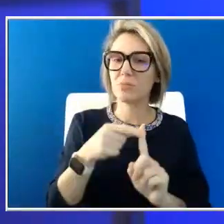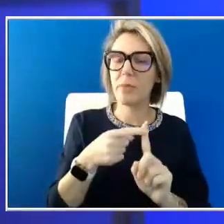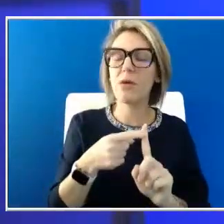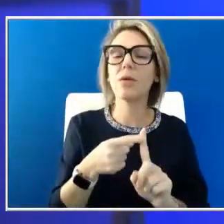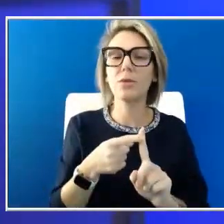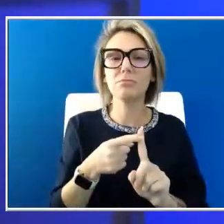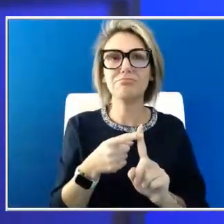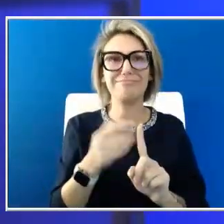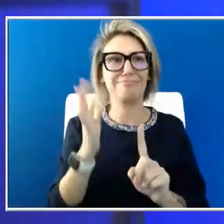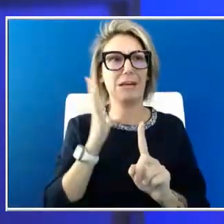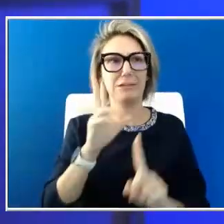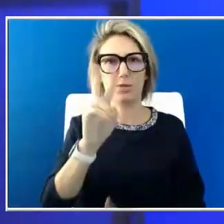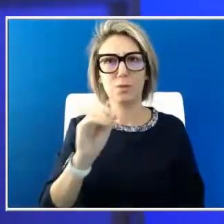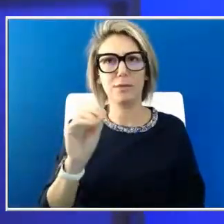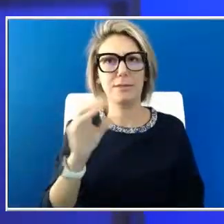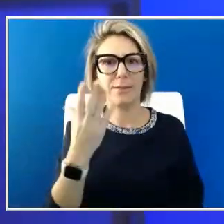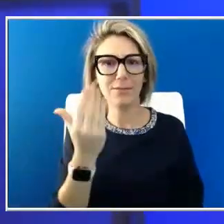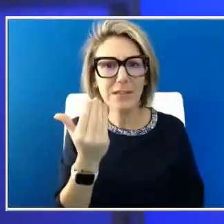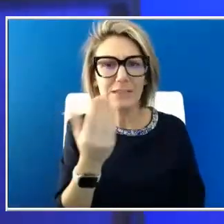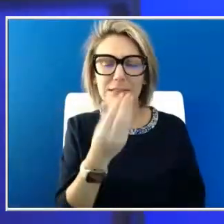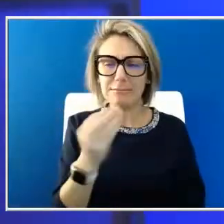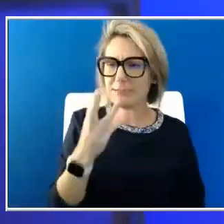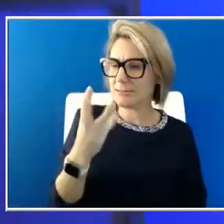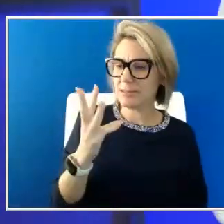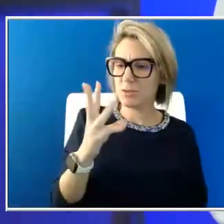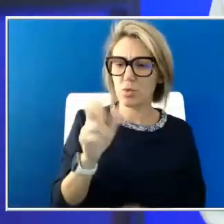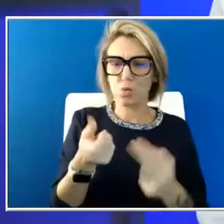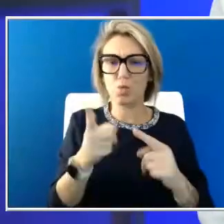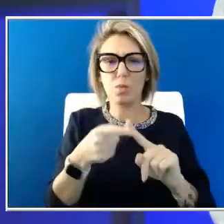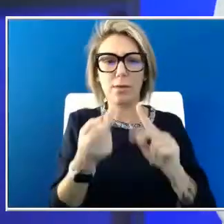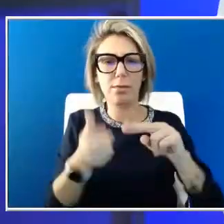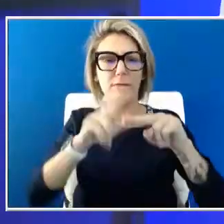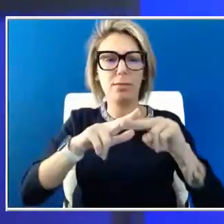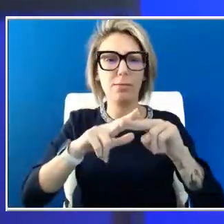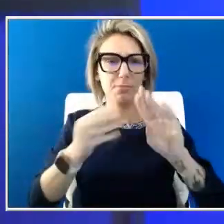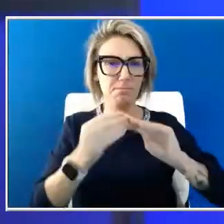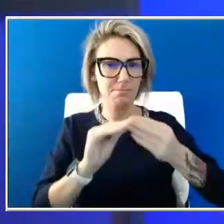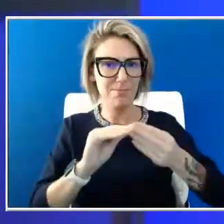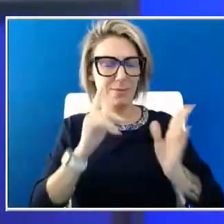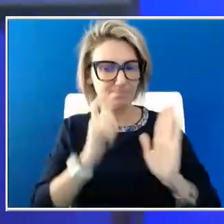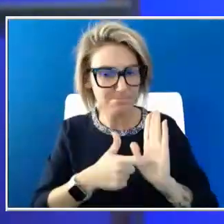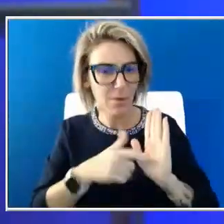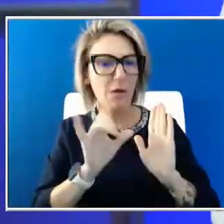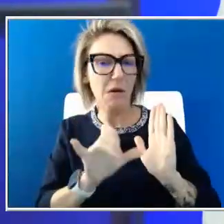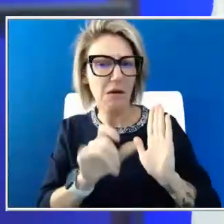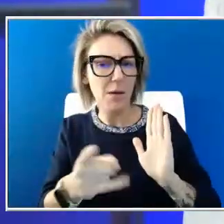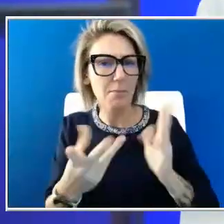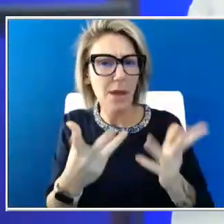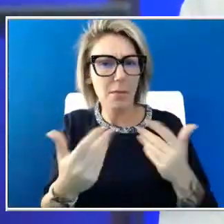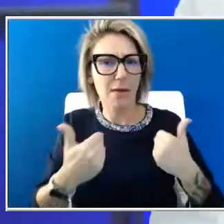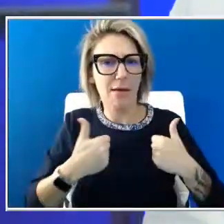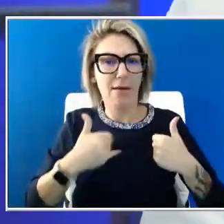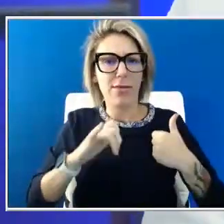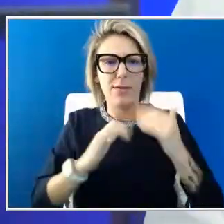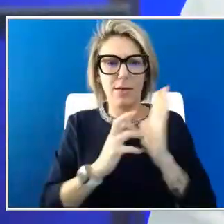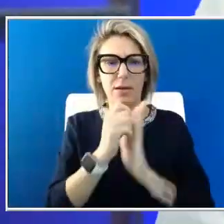in 2015, 2016, when his PSA was elevated, that was a marker that maybe he had prostate cancer, and that led to his